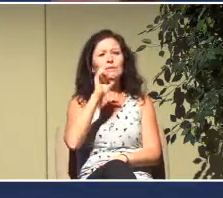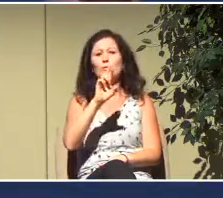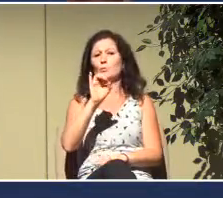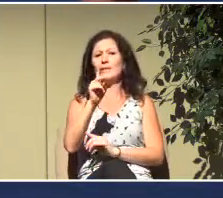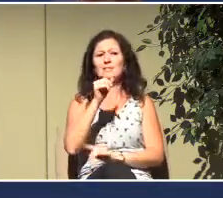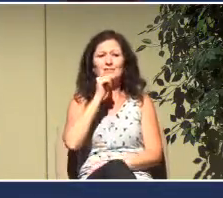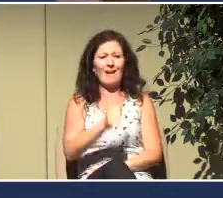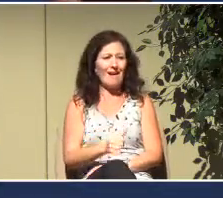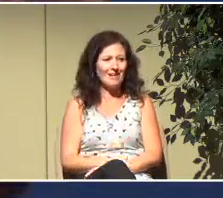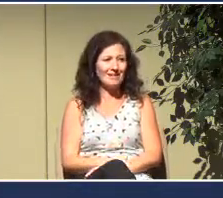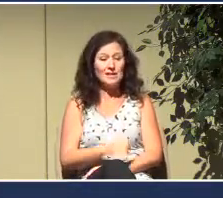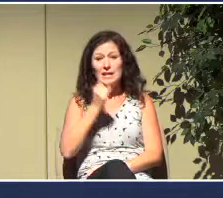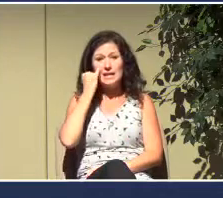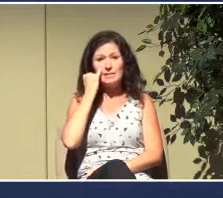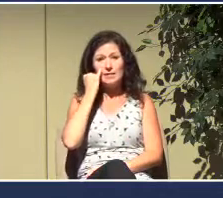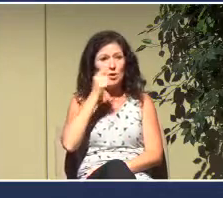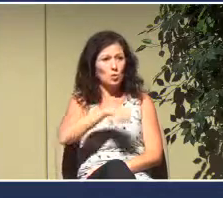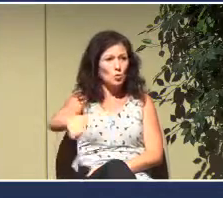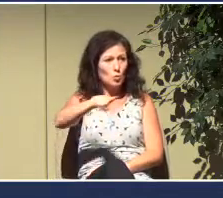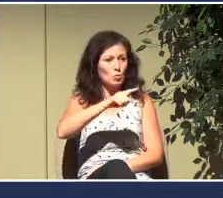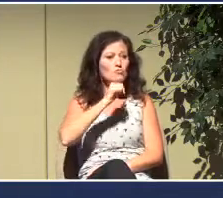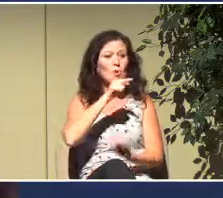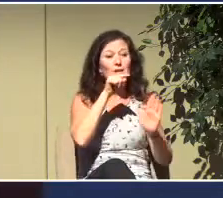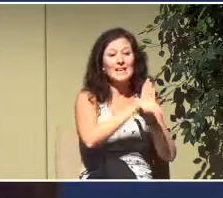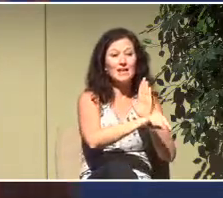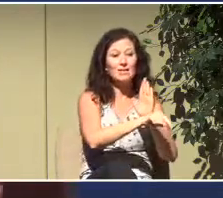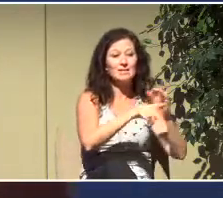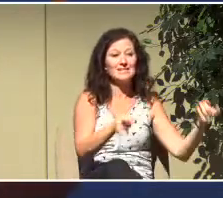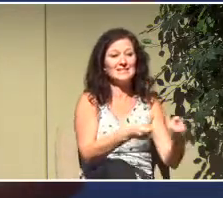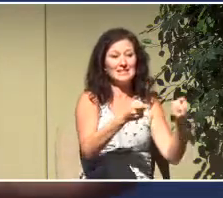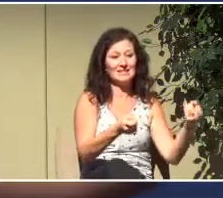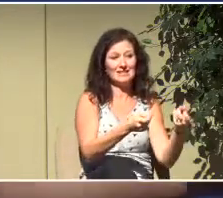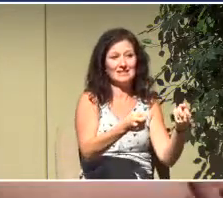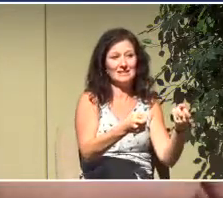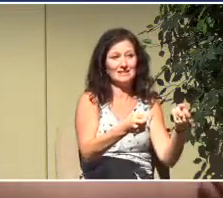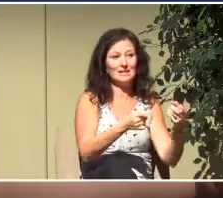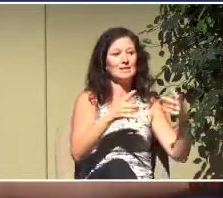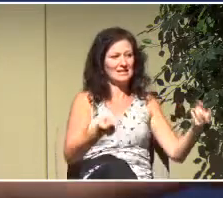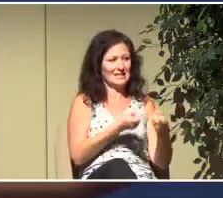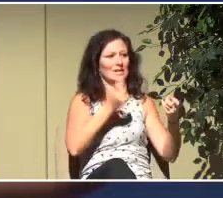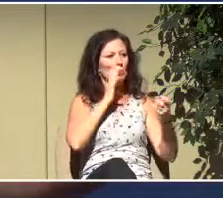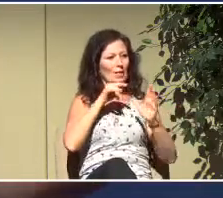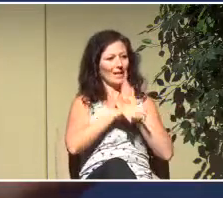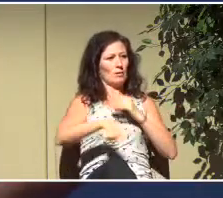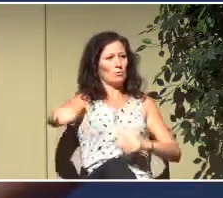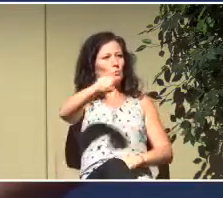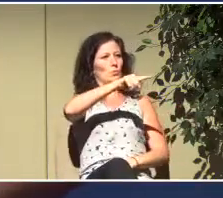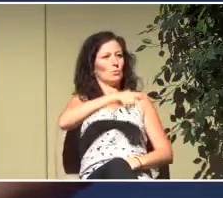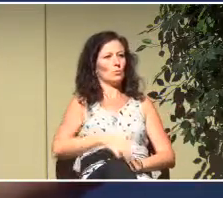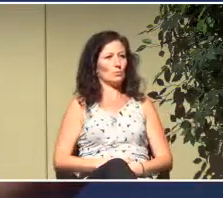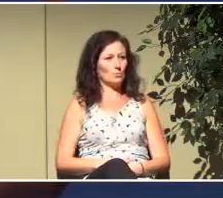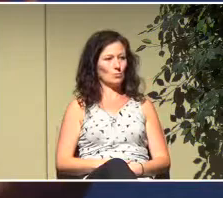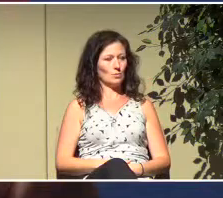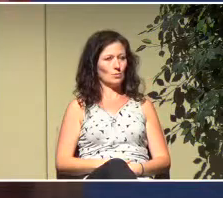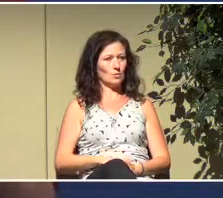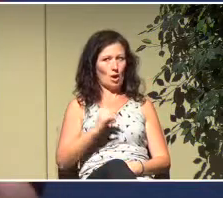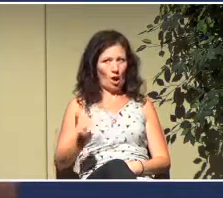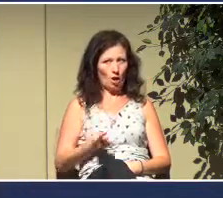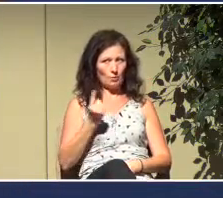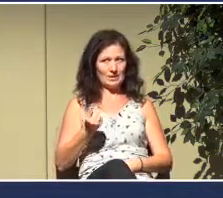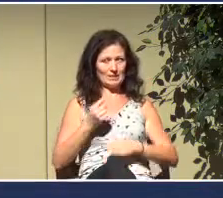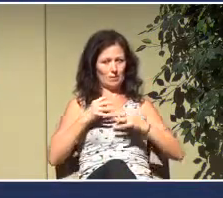sin, because if you don't, sin's going to be killing you. You're at war, whether you like it or not, if you're a Christian. At